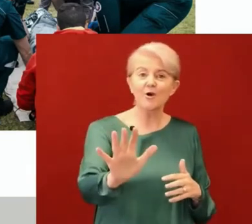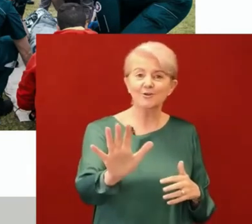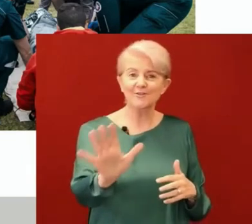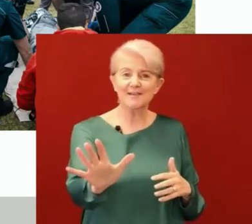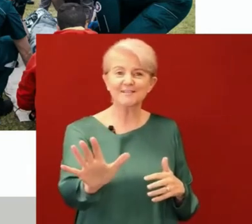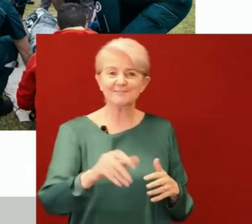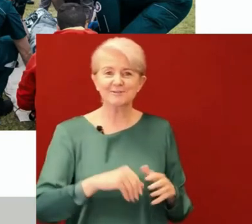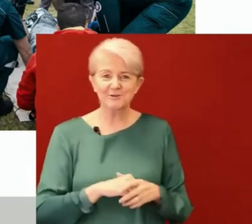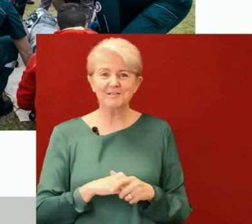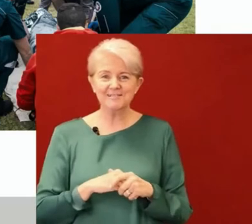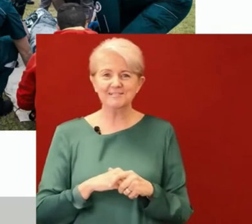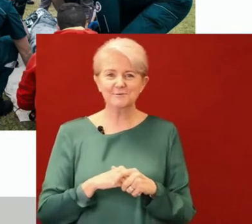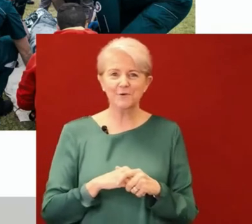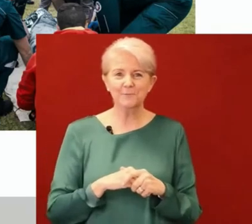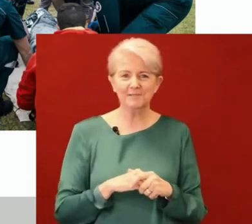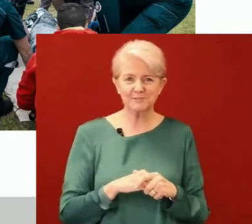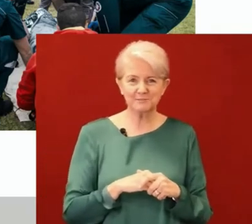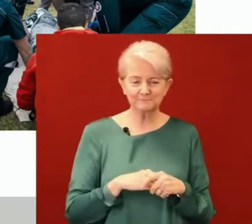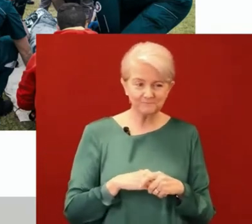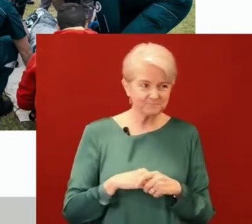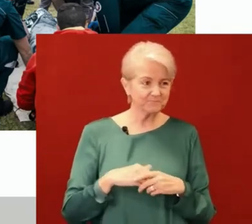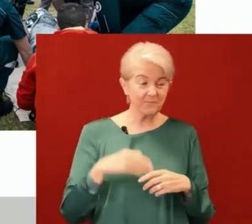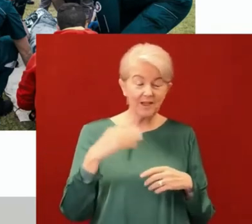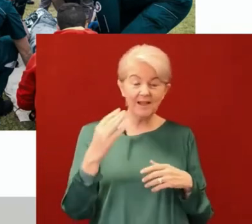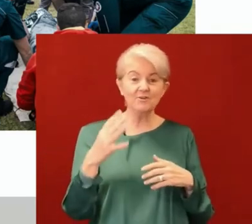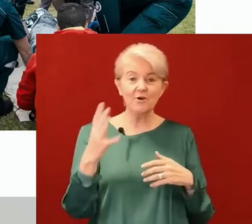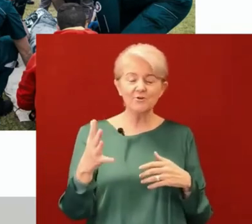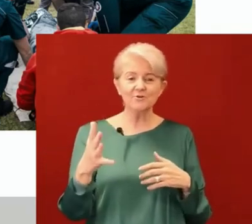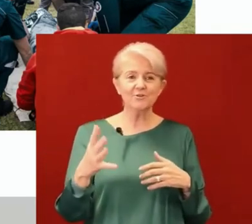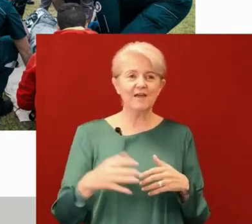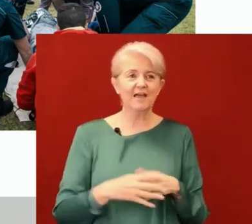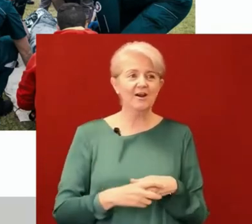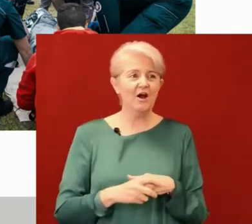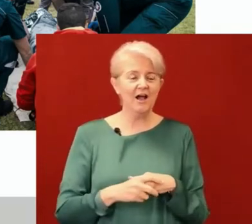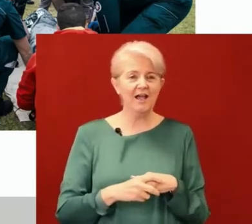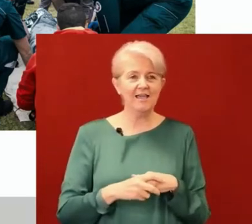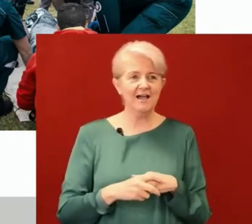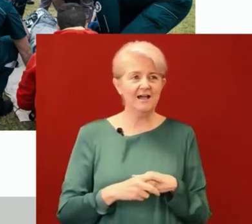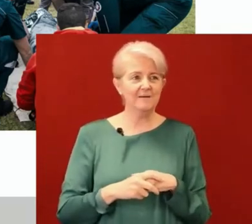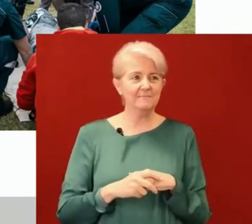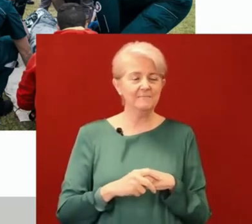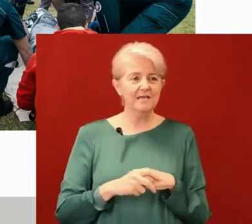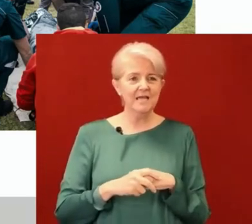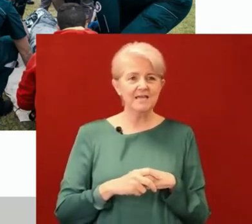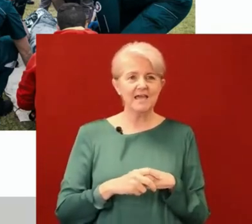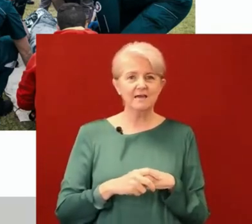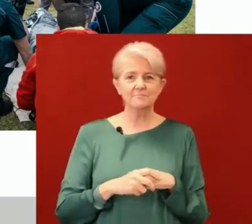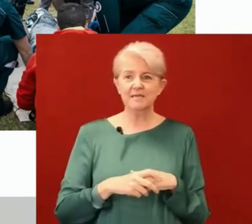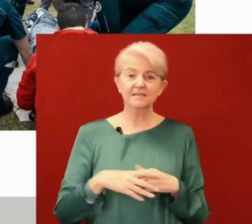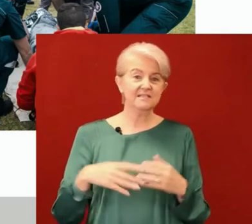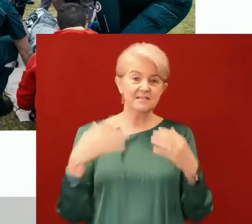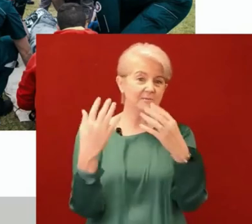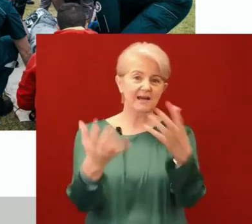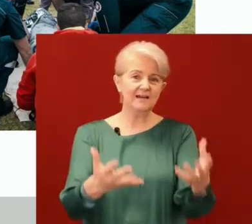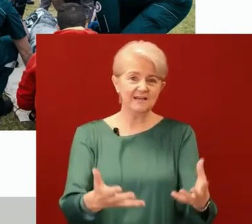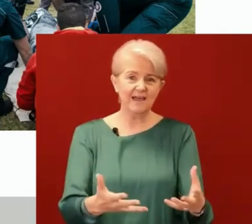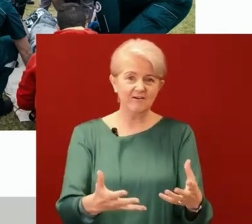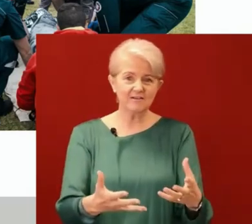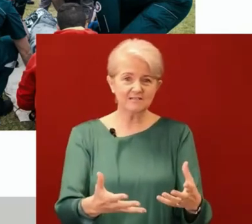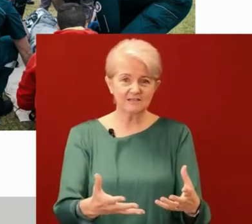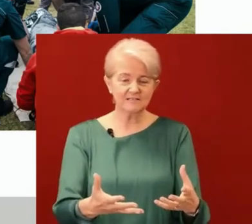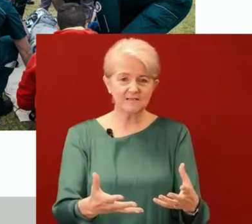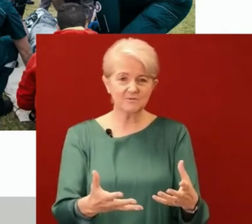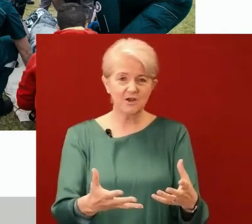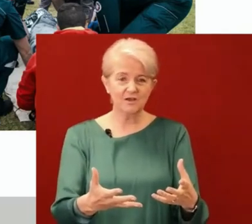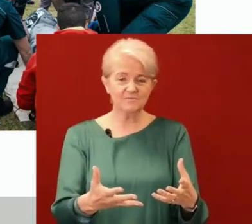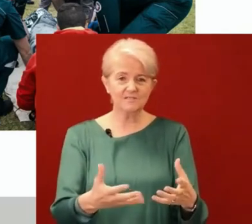I know that that's actually not easy to accomplish. I know that I can be an intimidating